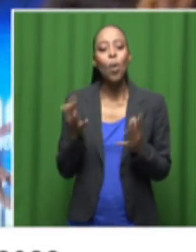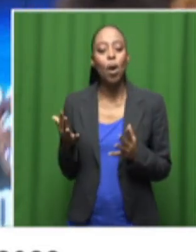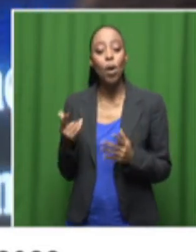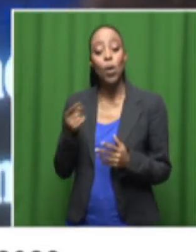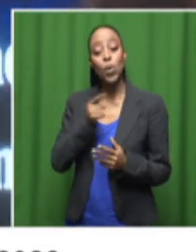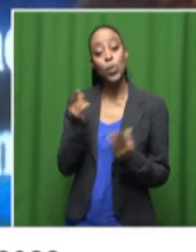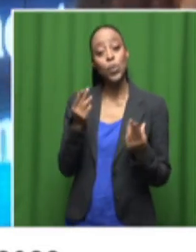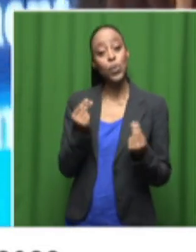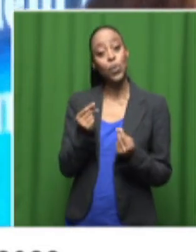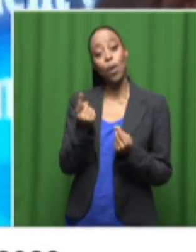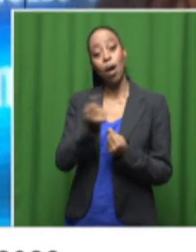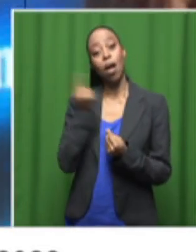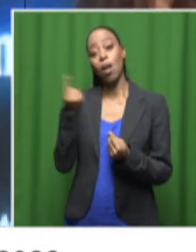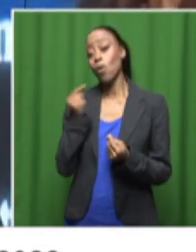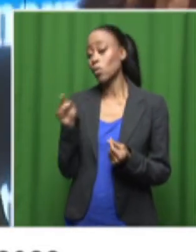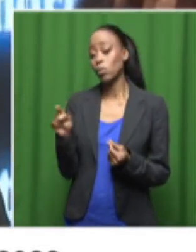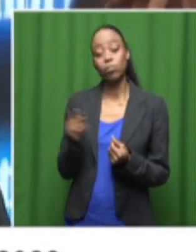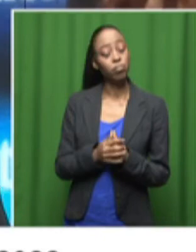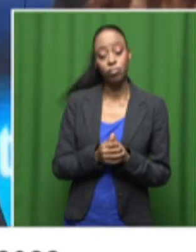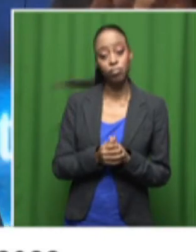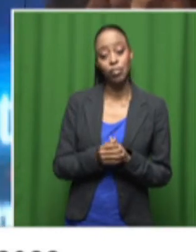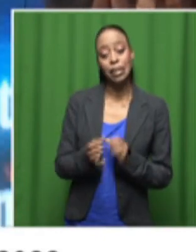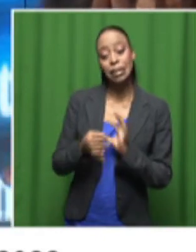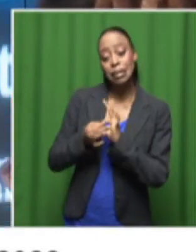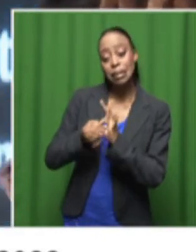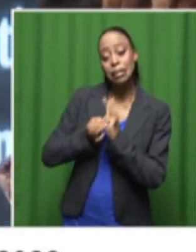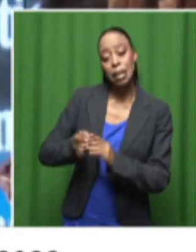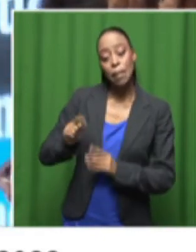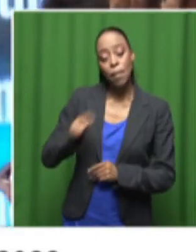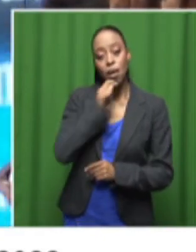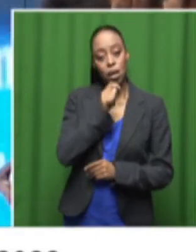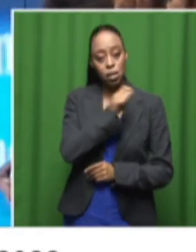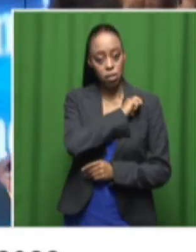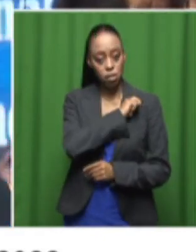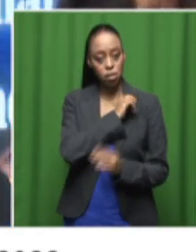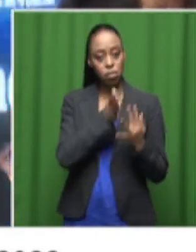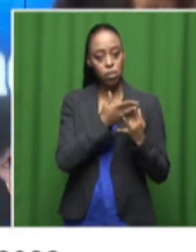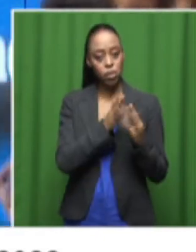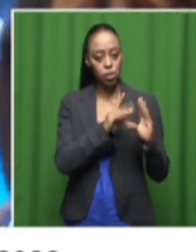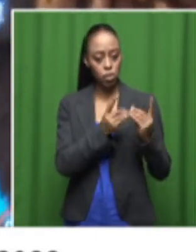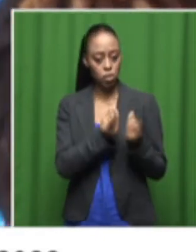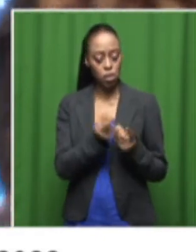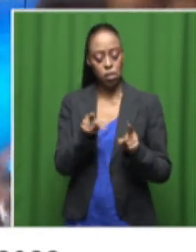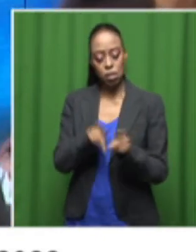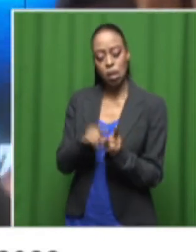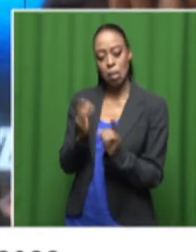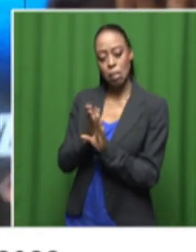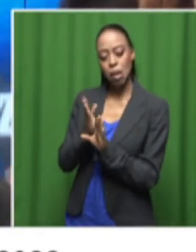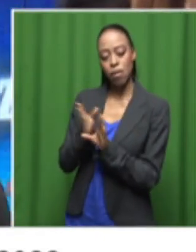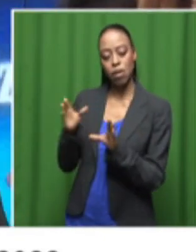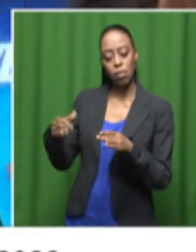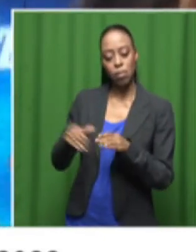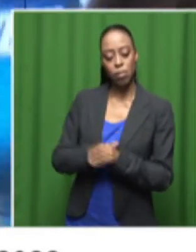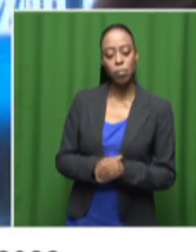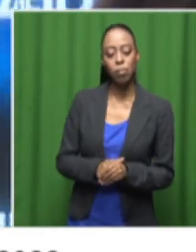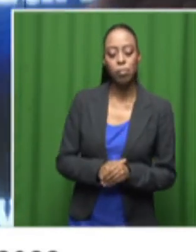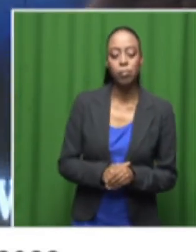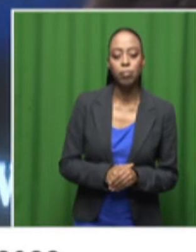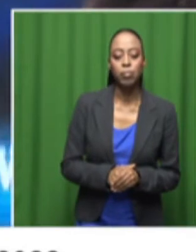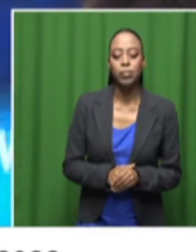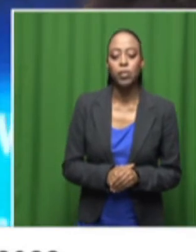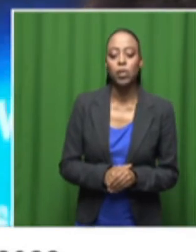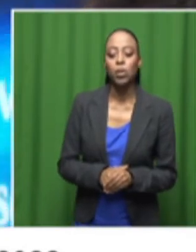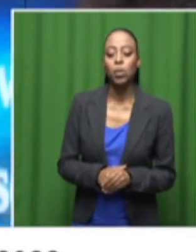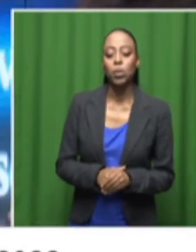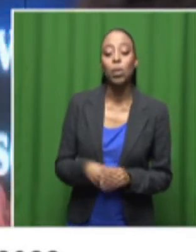this government alone. Thus, you need a relationship of trust between the government and the private sector.